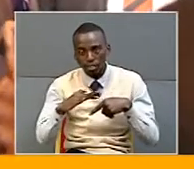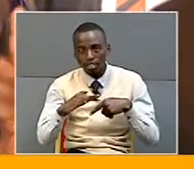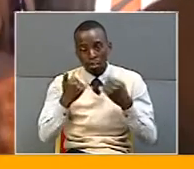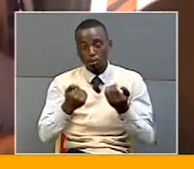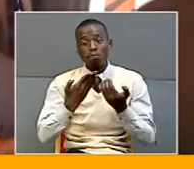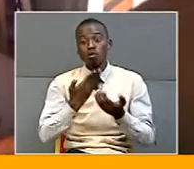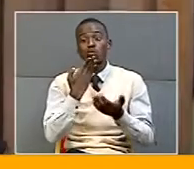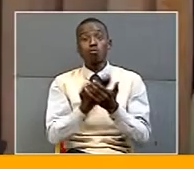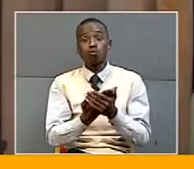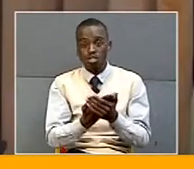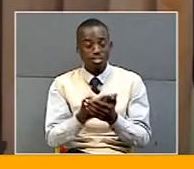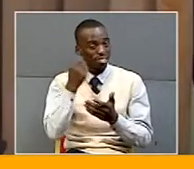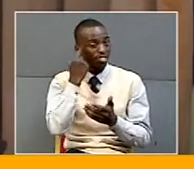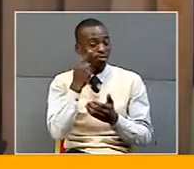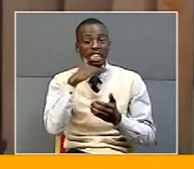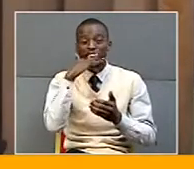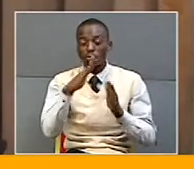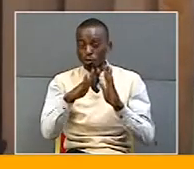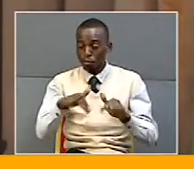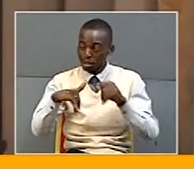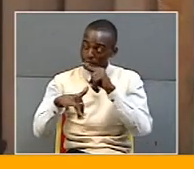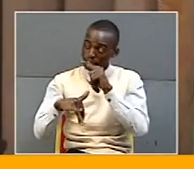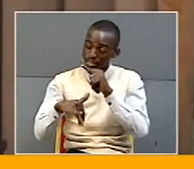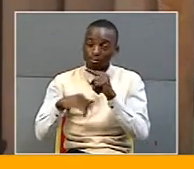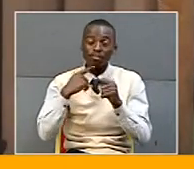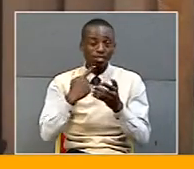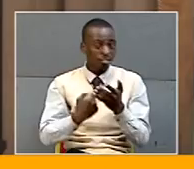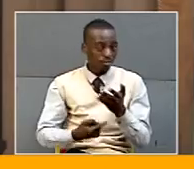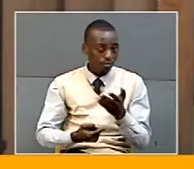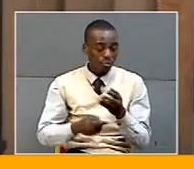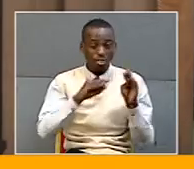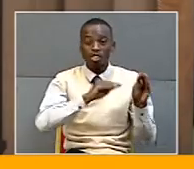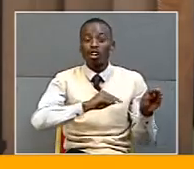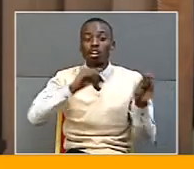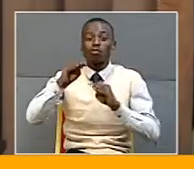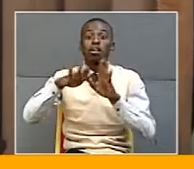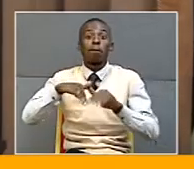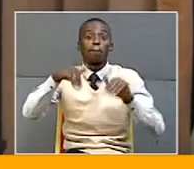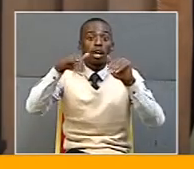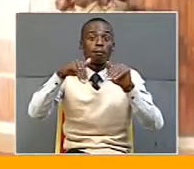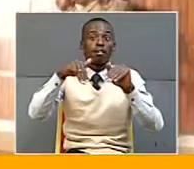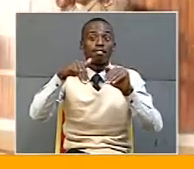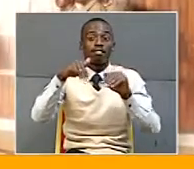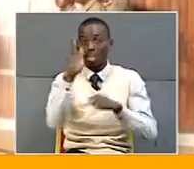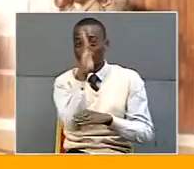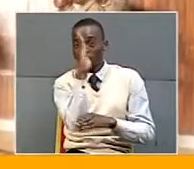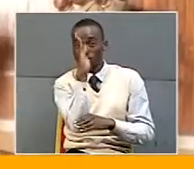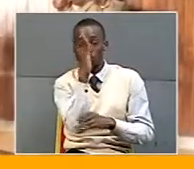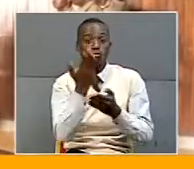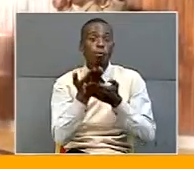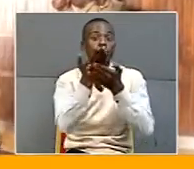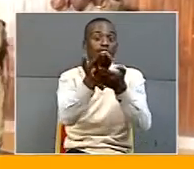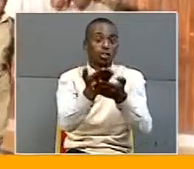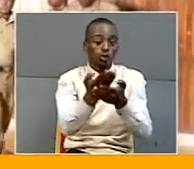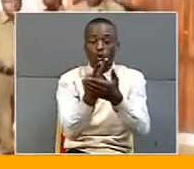carry both legal sense. Speaker of Parliament Rebecca Alitwara Kadaga adjourned Parliament up to afternoon for presentation